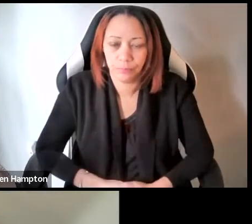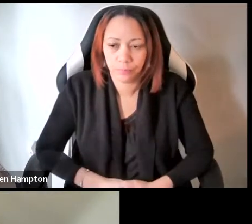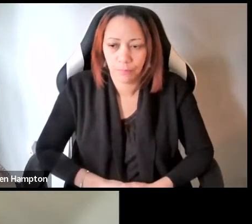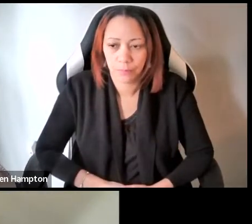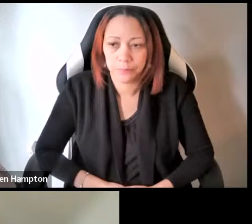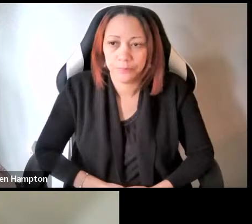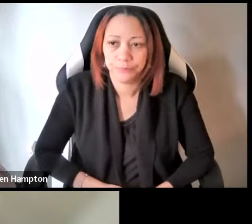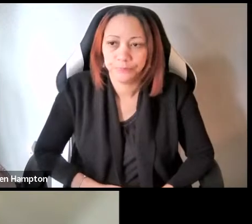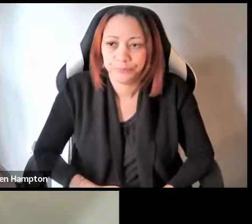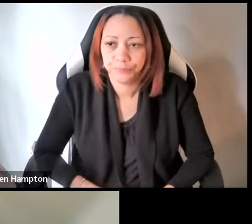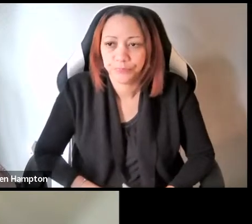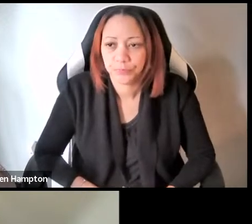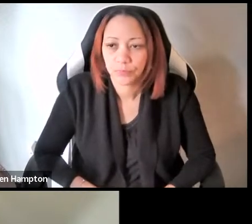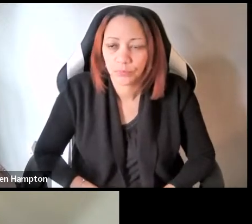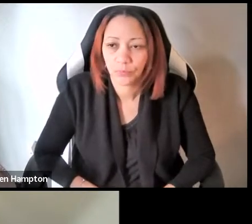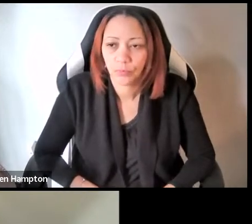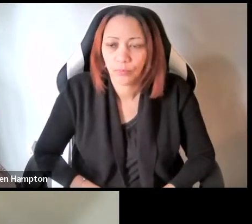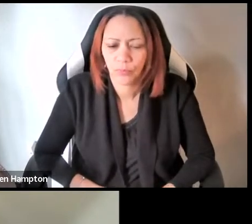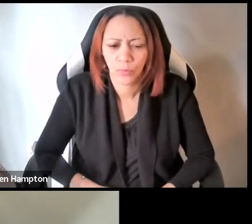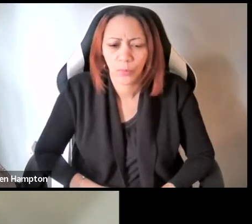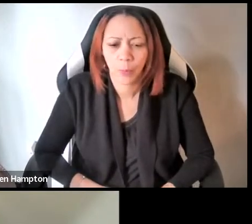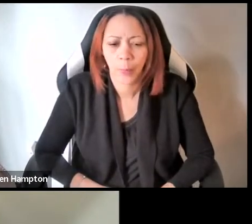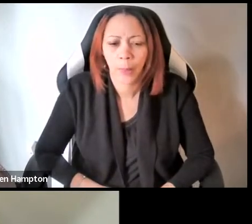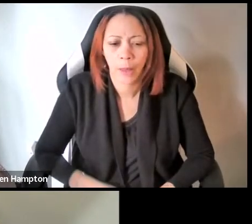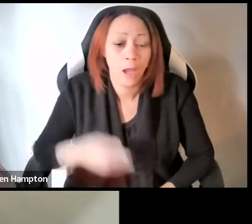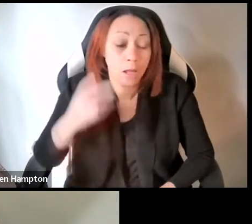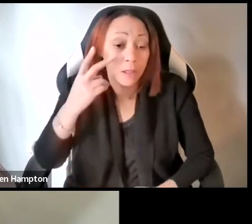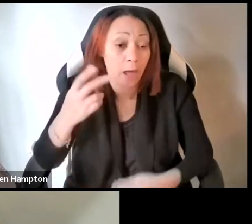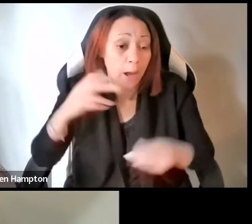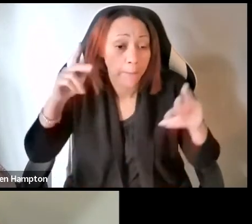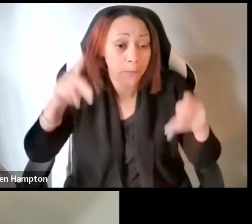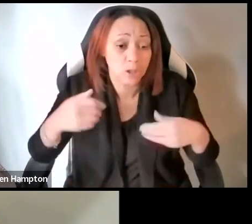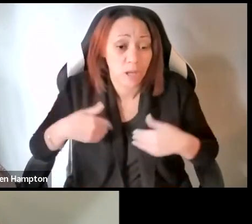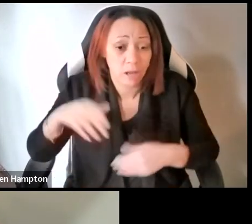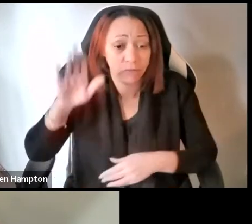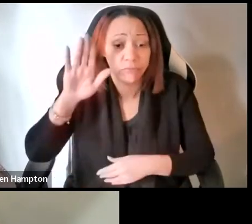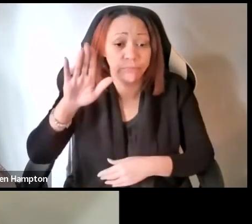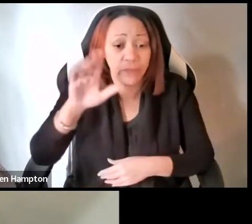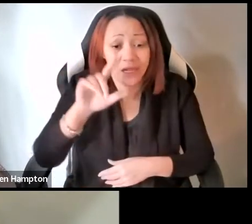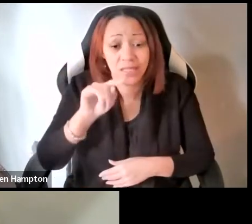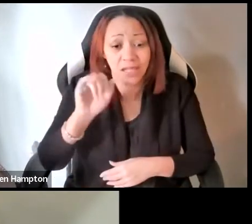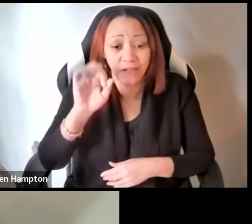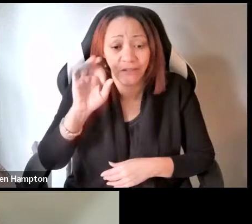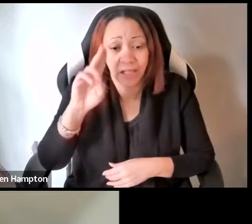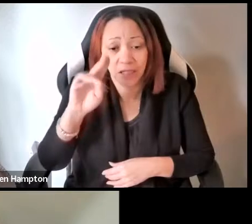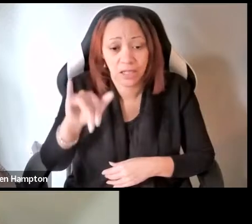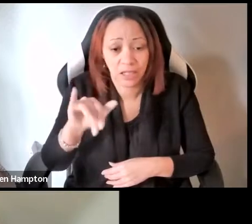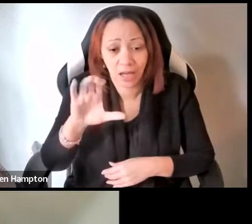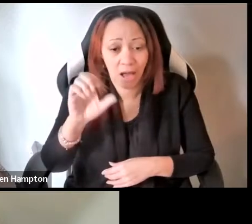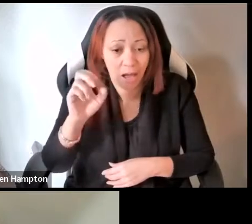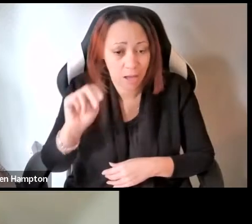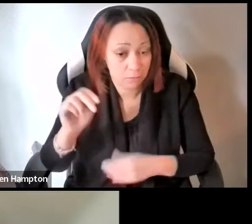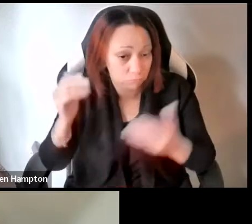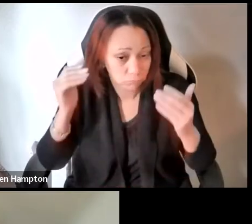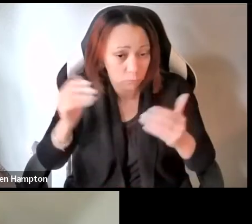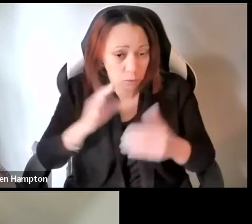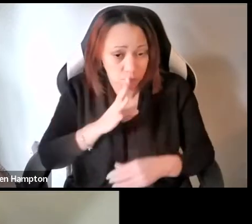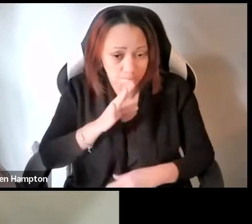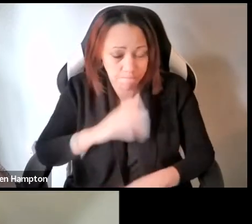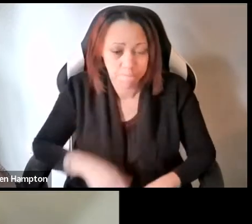Yeah. So it looks like we have someone with their hand raised. Tiffany Khan, if you'd like to speak.